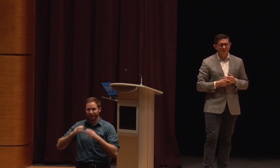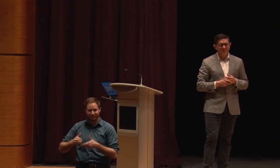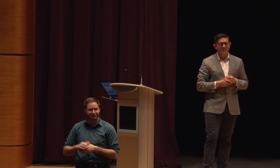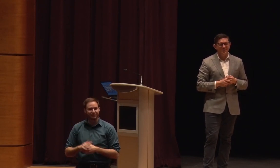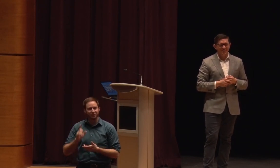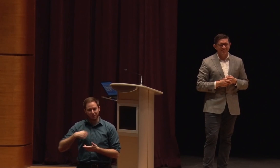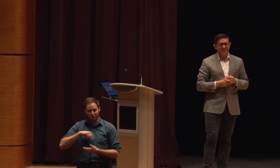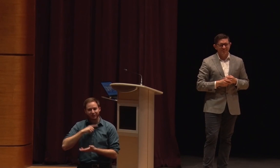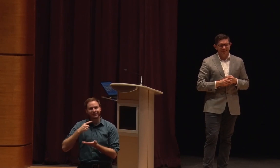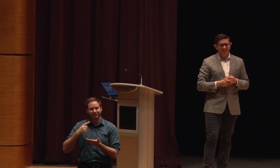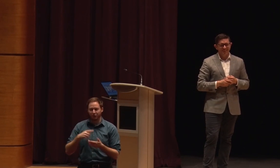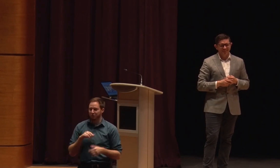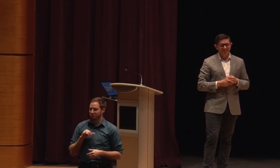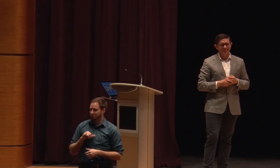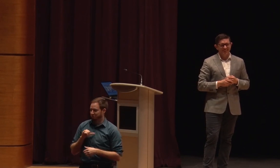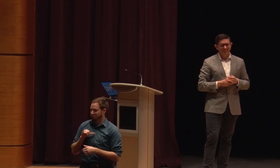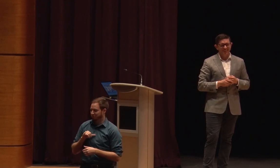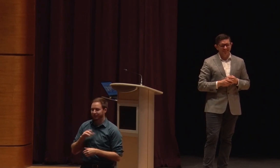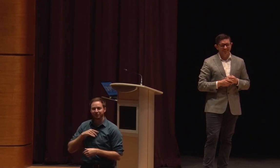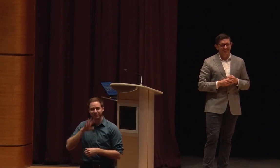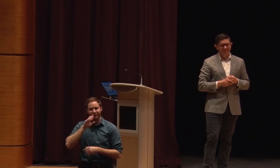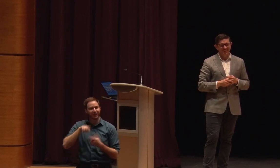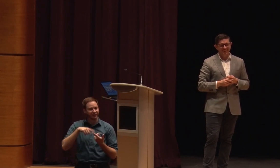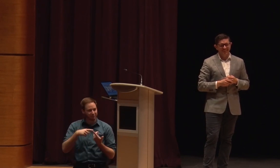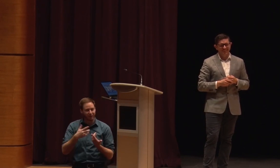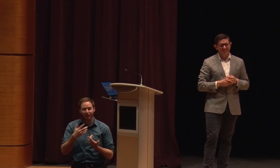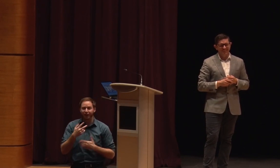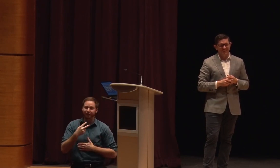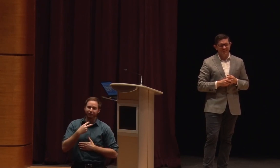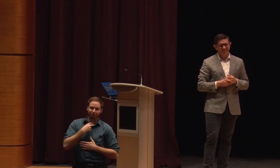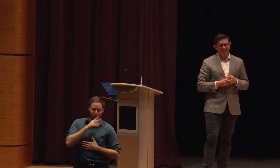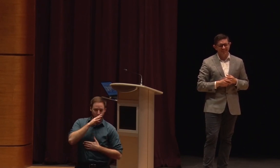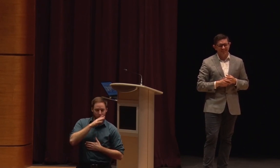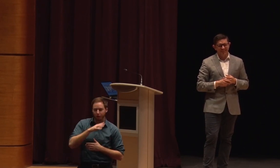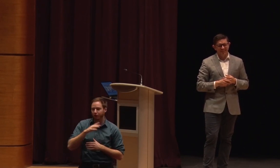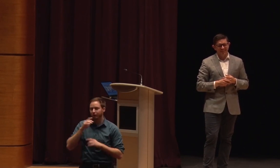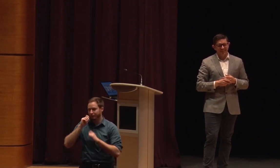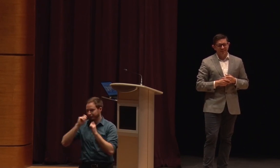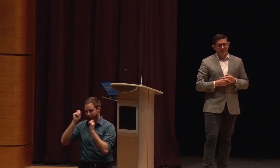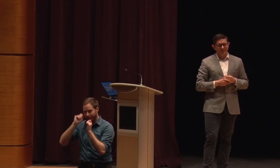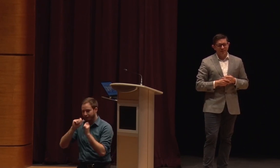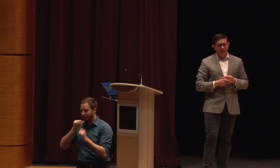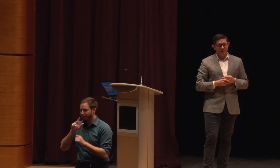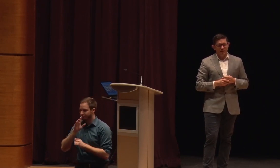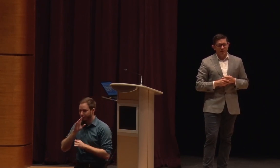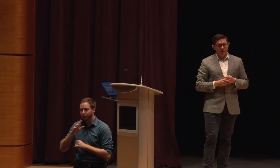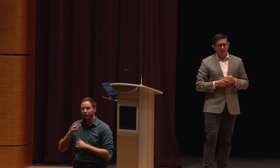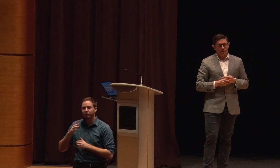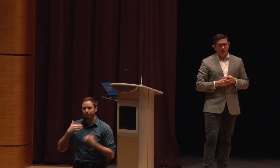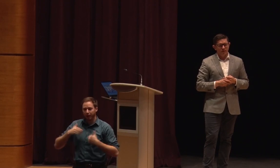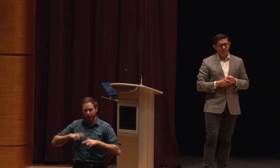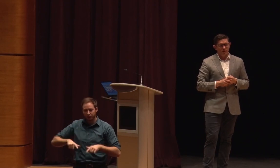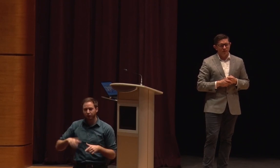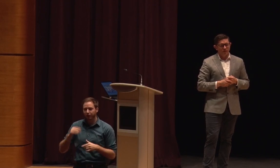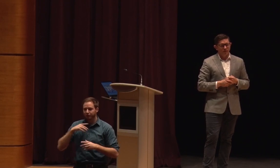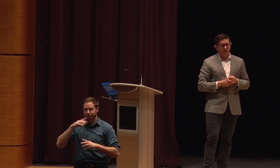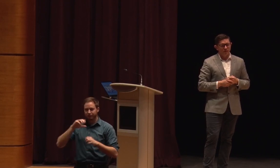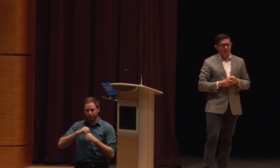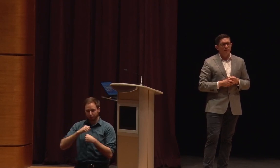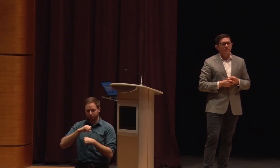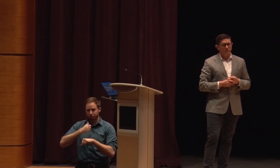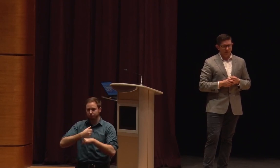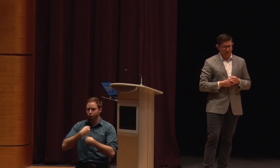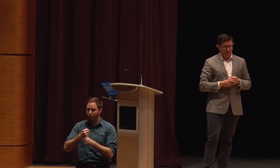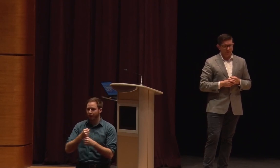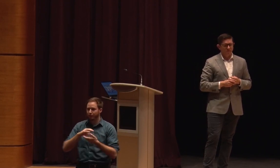Where we talk about verbals, we talk about nonverbals, and then we also talk about, you know, creating messages. We talk about